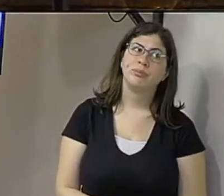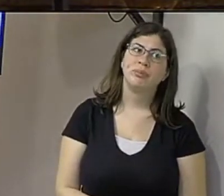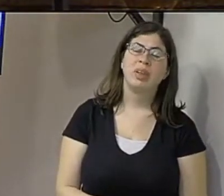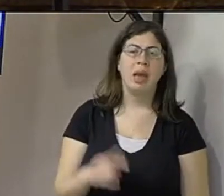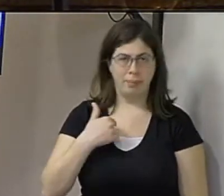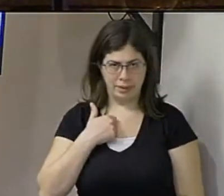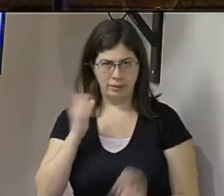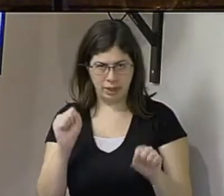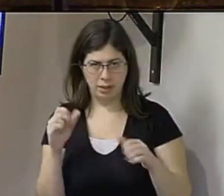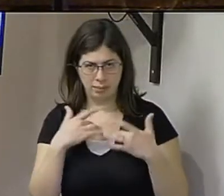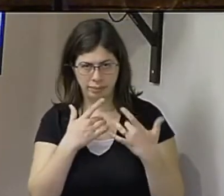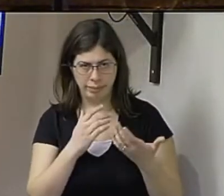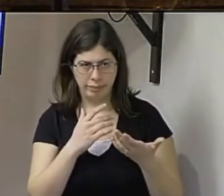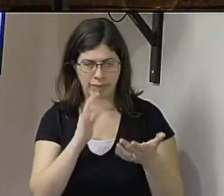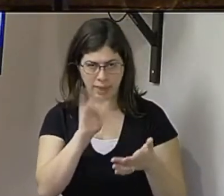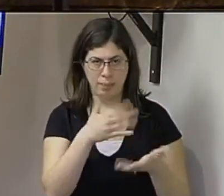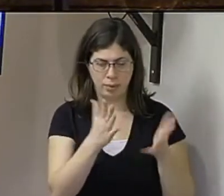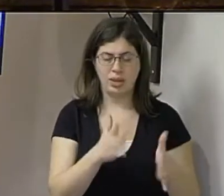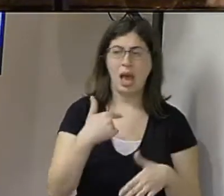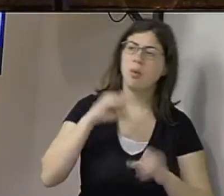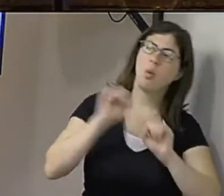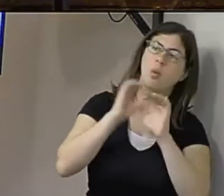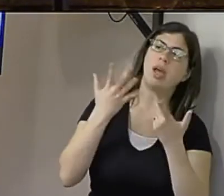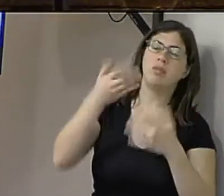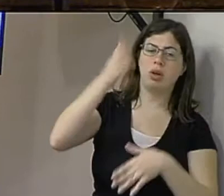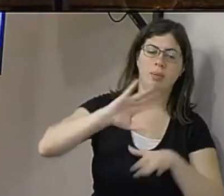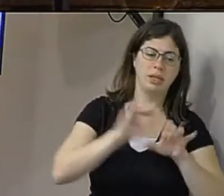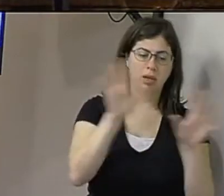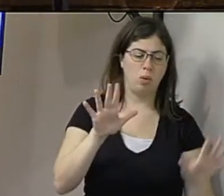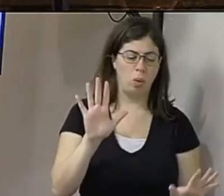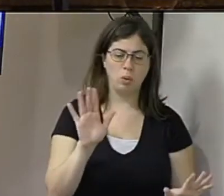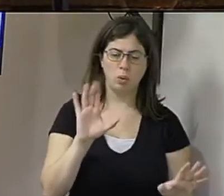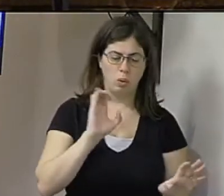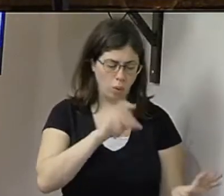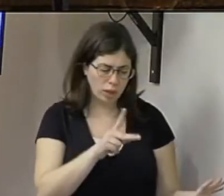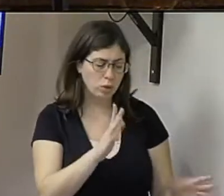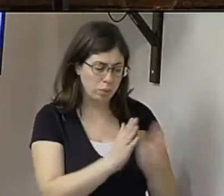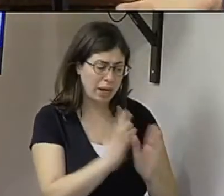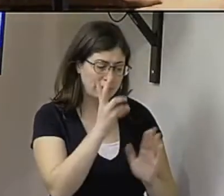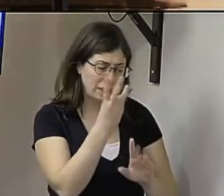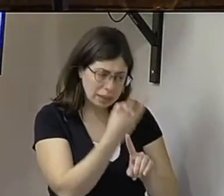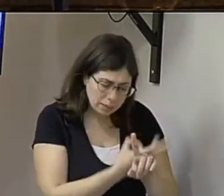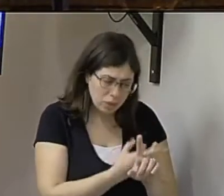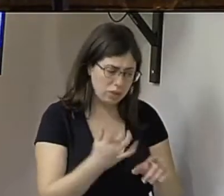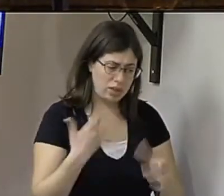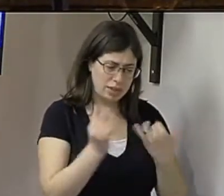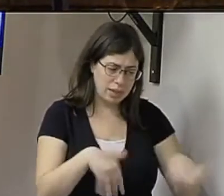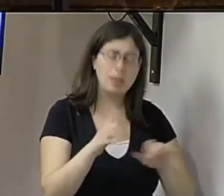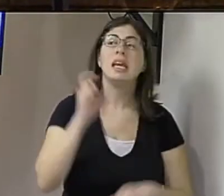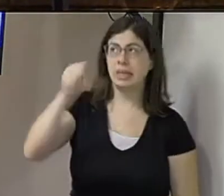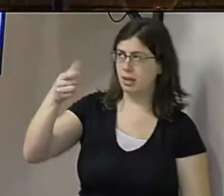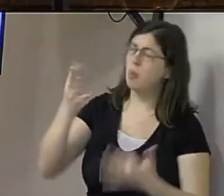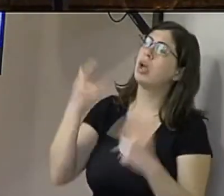tend to be that person. I'm going to wait until the Lord makes it clear. And the Lord's like, remember when you prayed for 6 months and you felt like the same thing the whole time? And, yep, but I'm